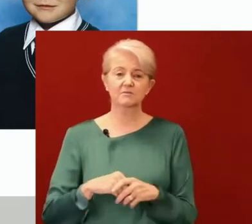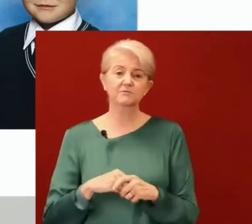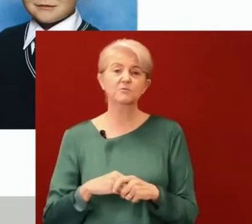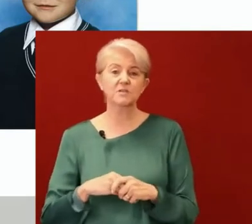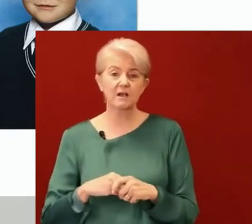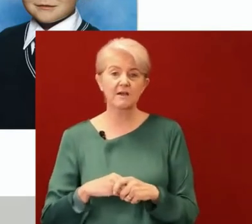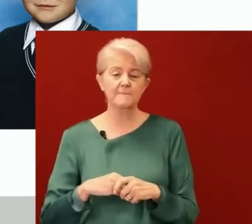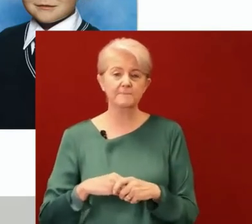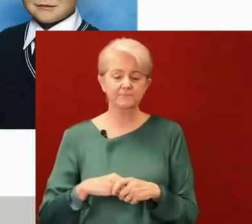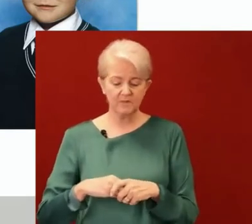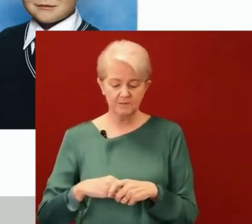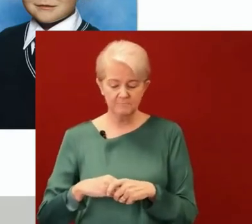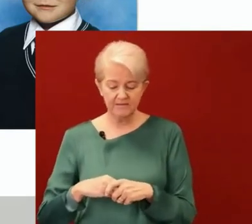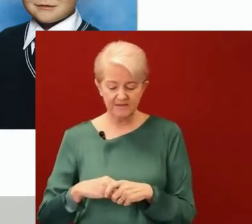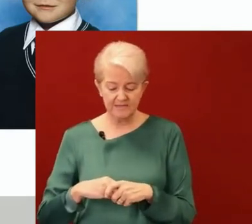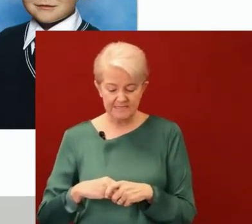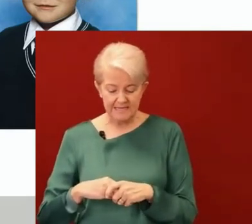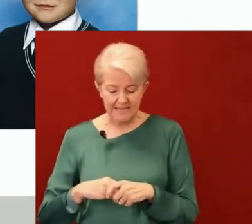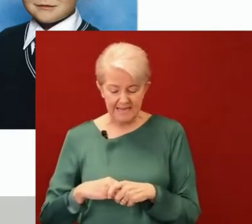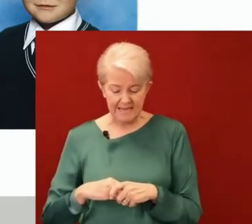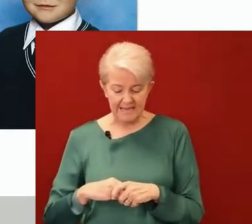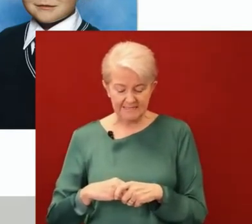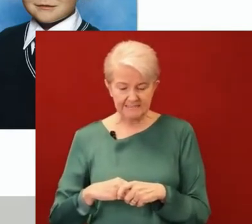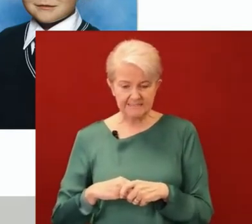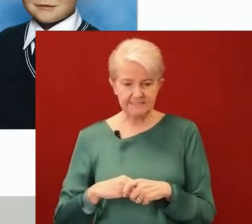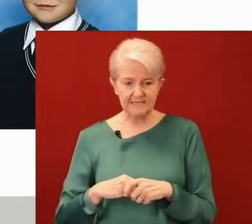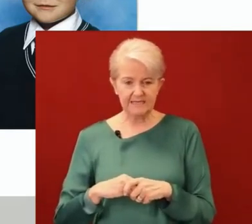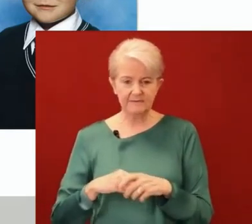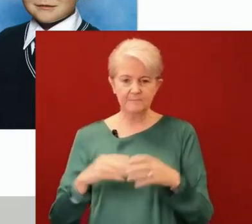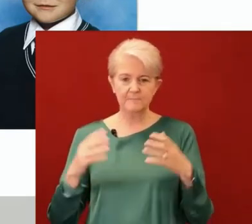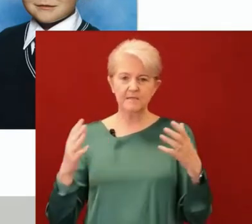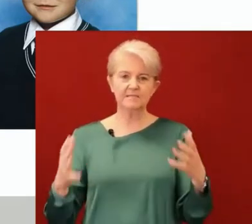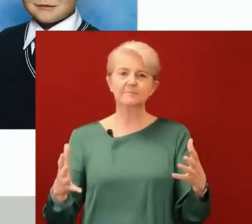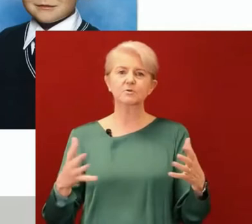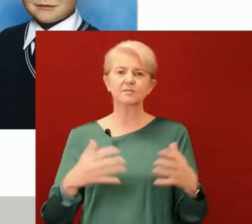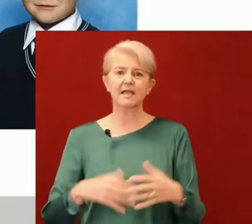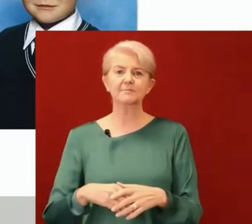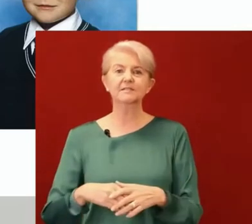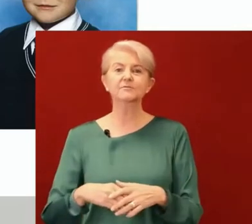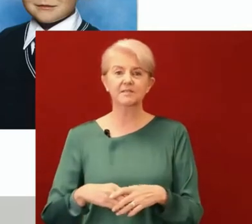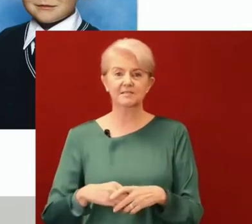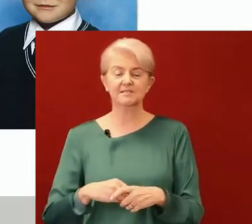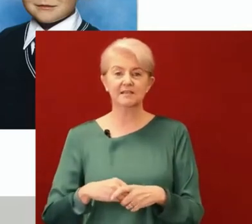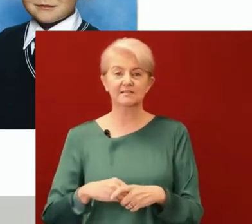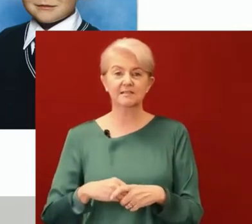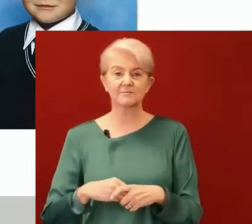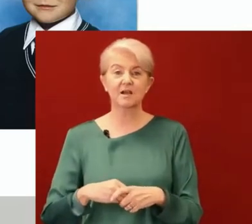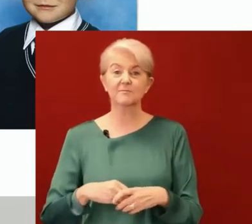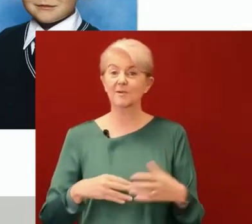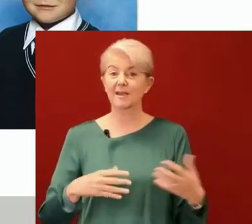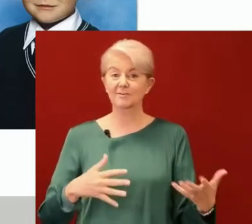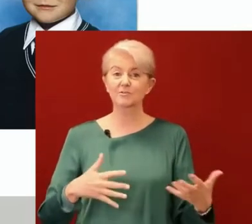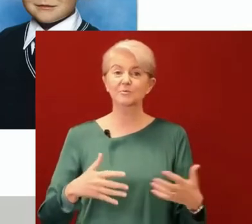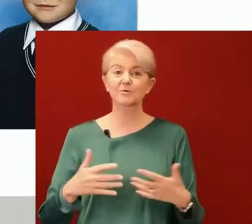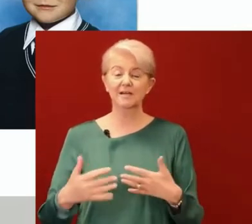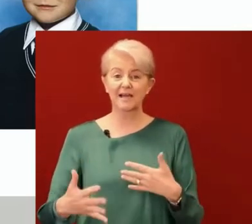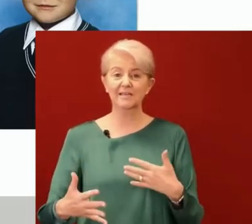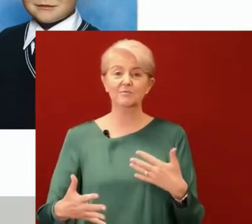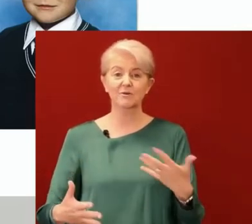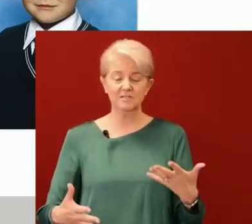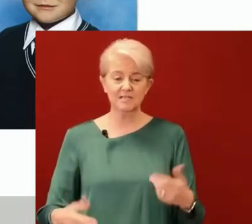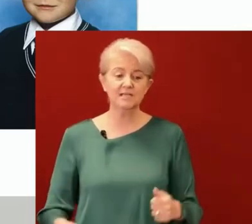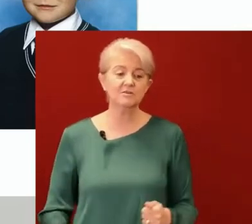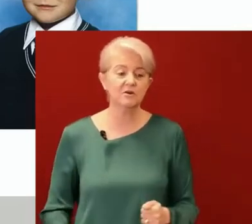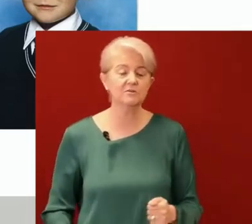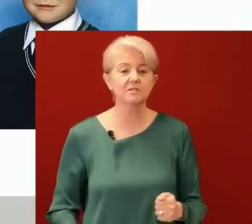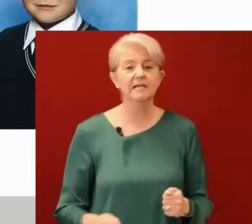I was a full-time mother. And my stepdaughters came to live with us at the same time. So I had a newborn, an